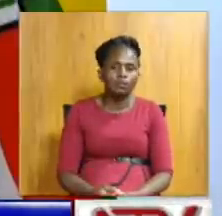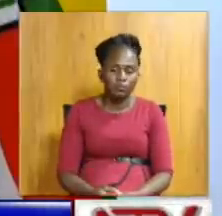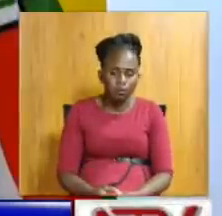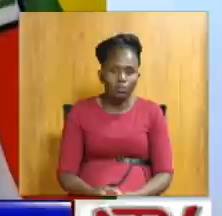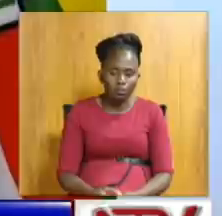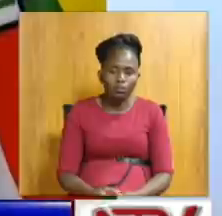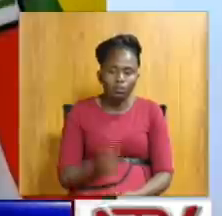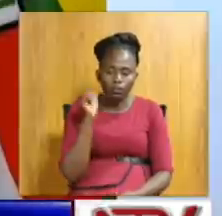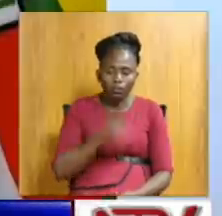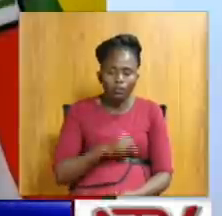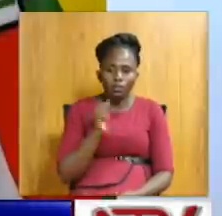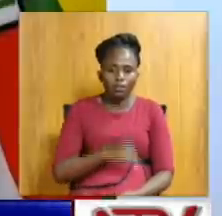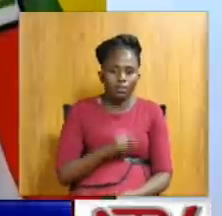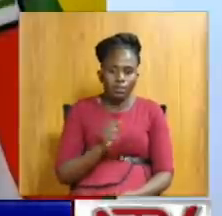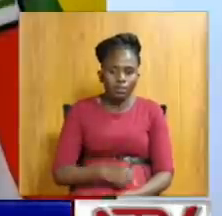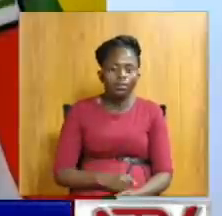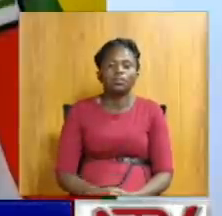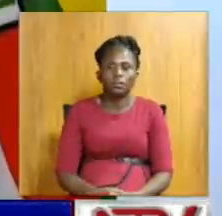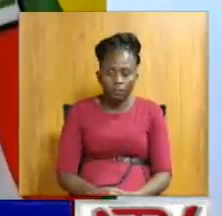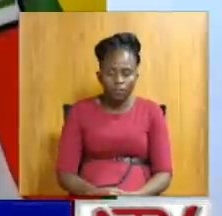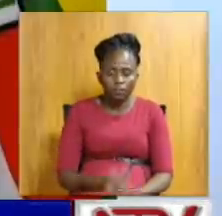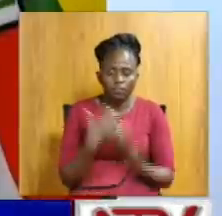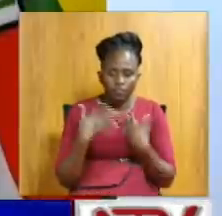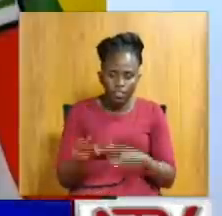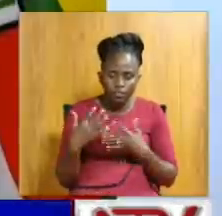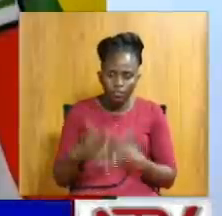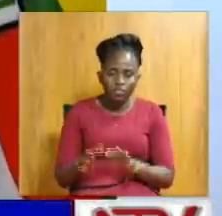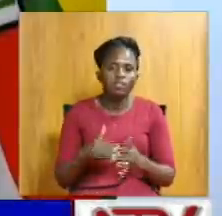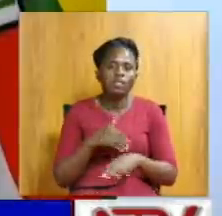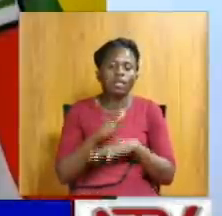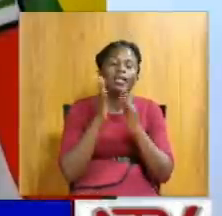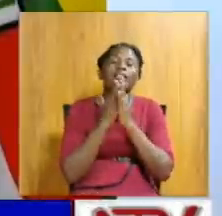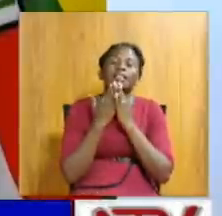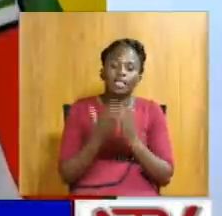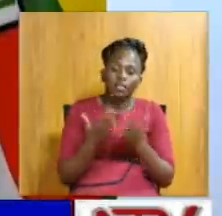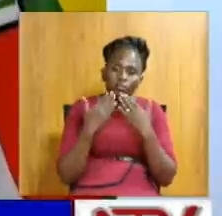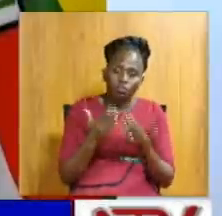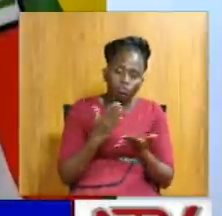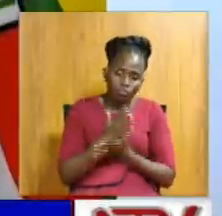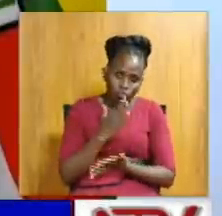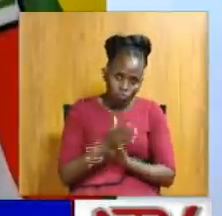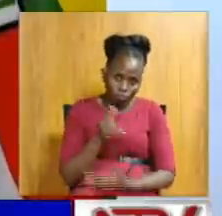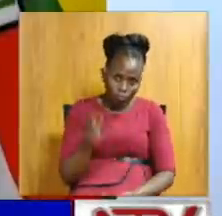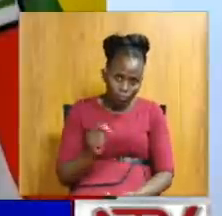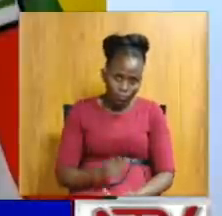8.3 cents, 8.3 per kilowatt hour.